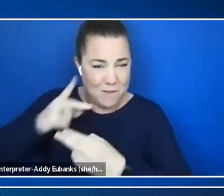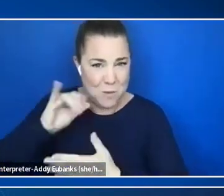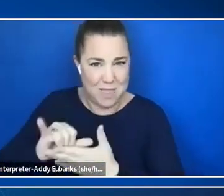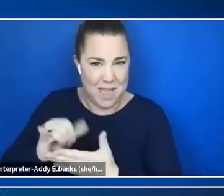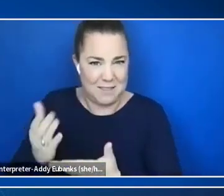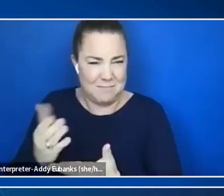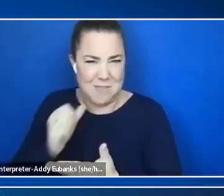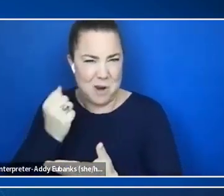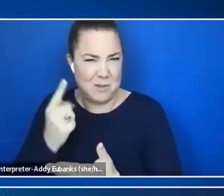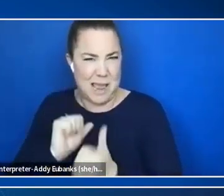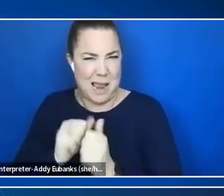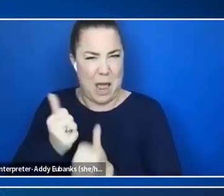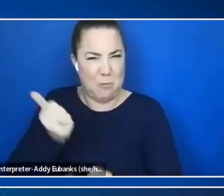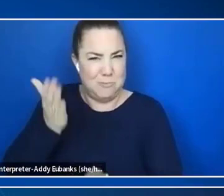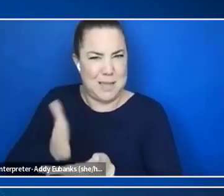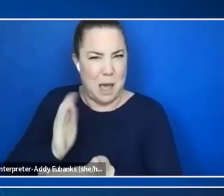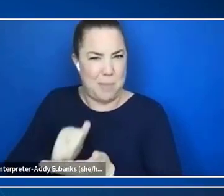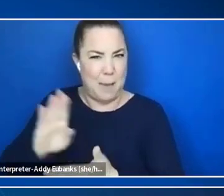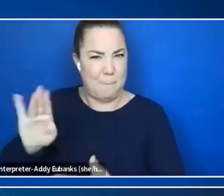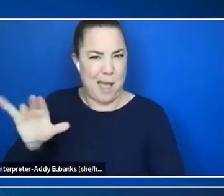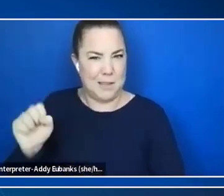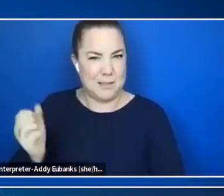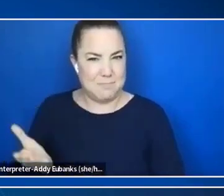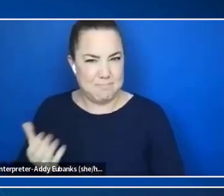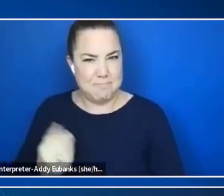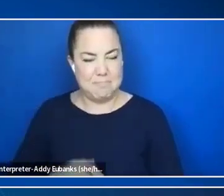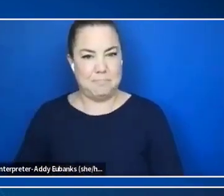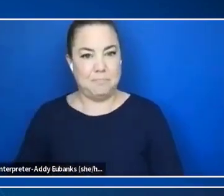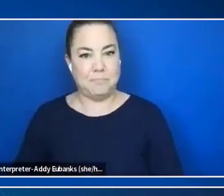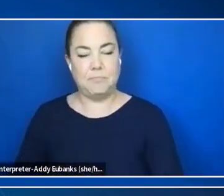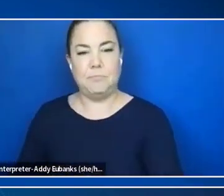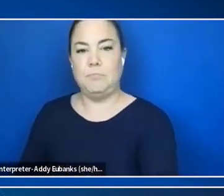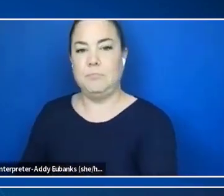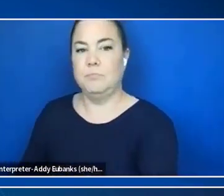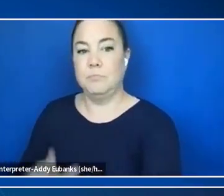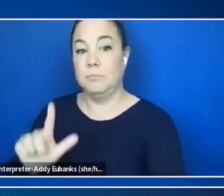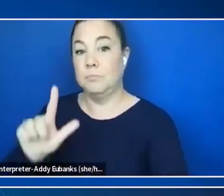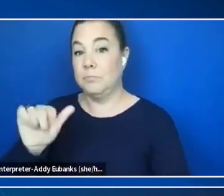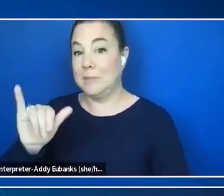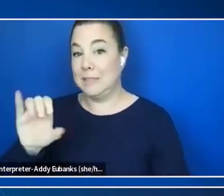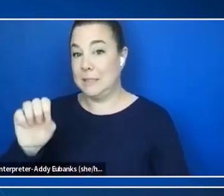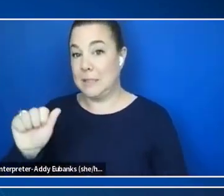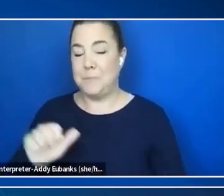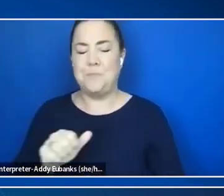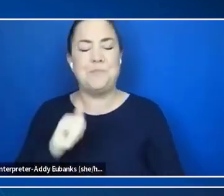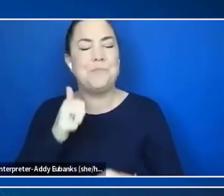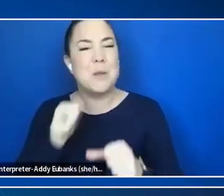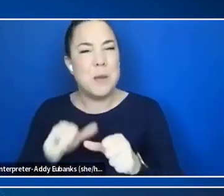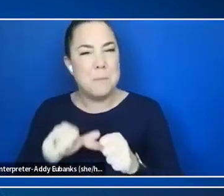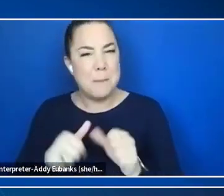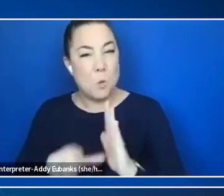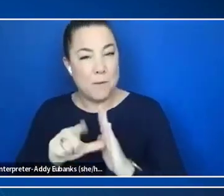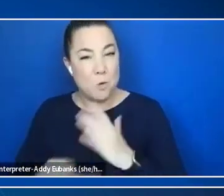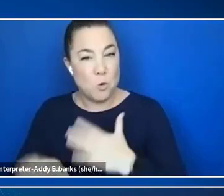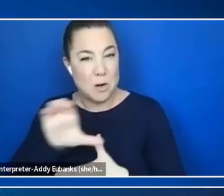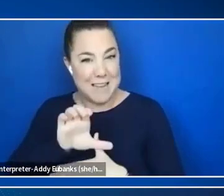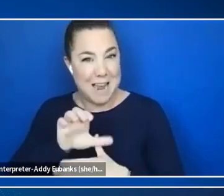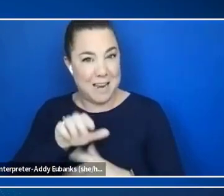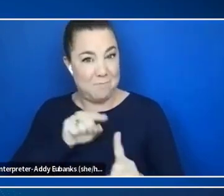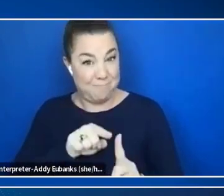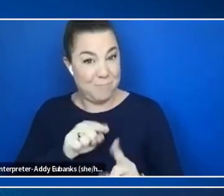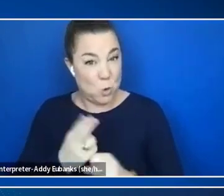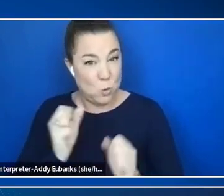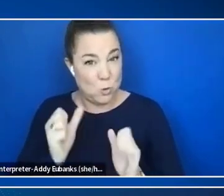Well, I think that you have to remember that if it is a review criteria, the reviewers can use it